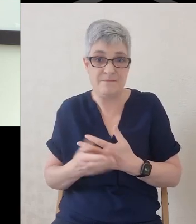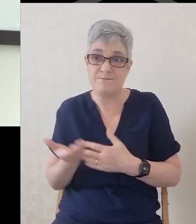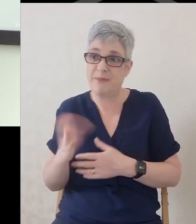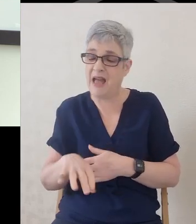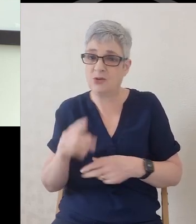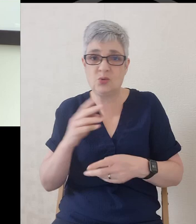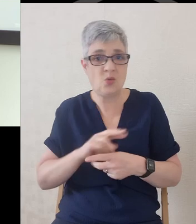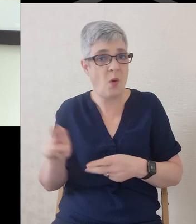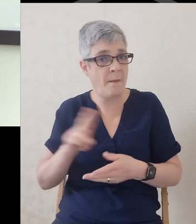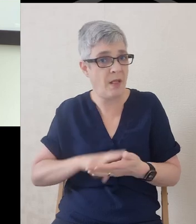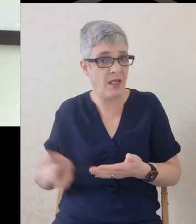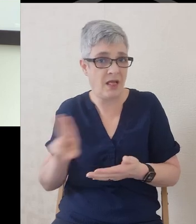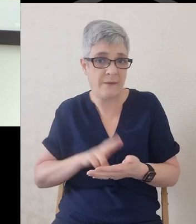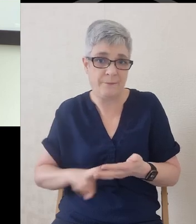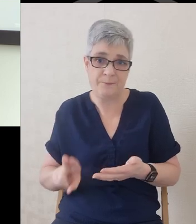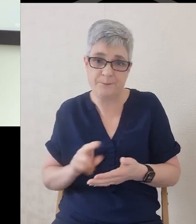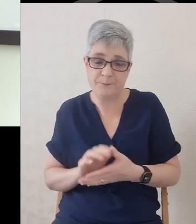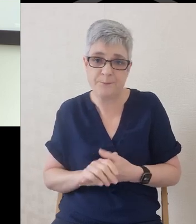normal.